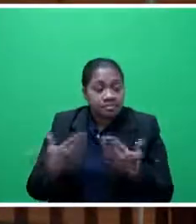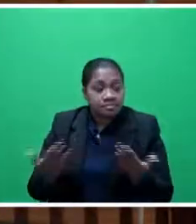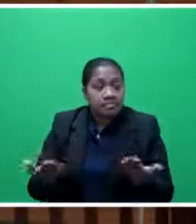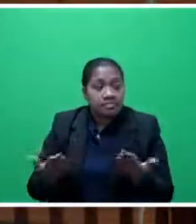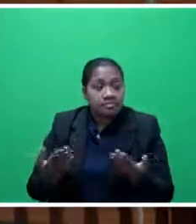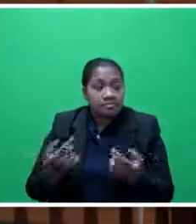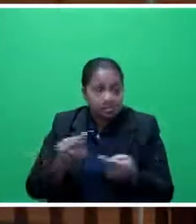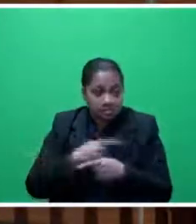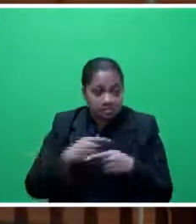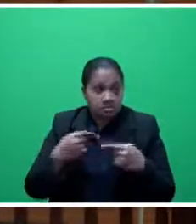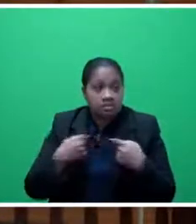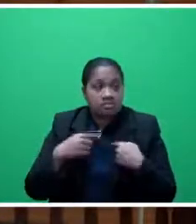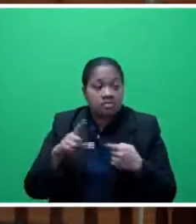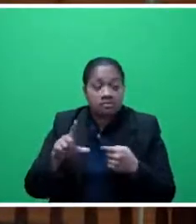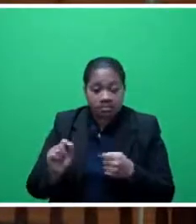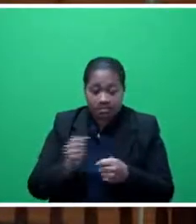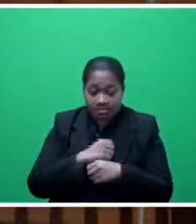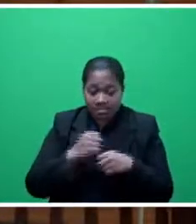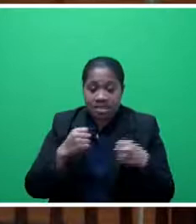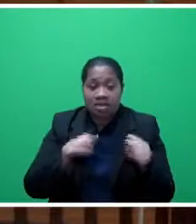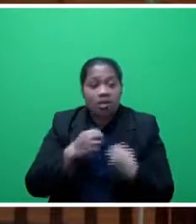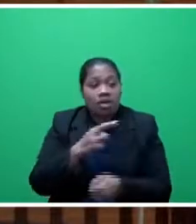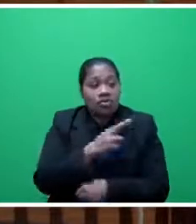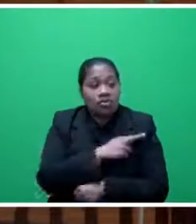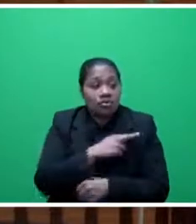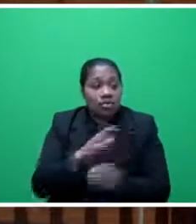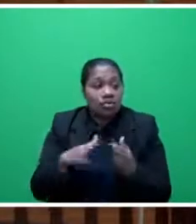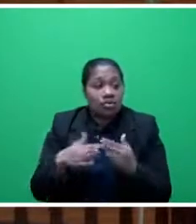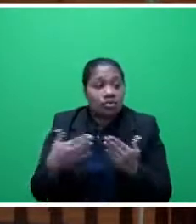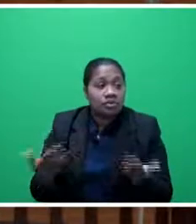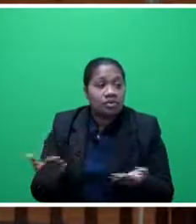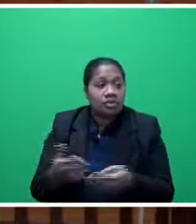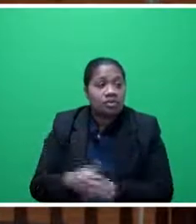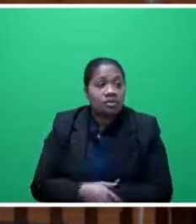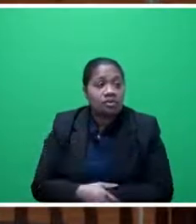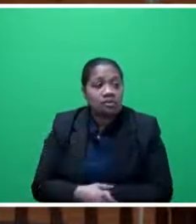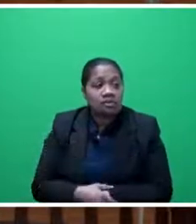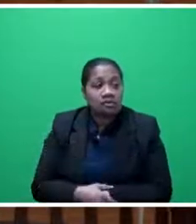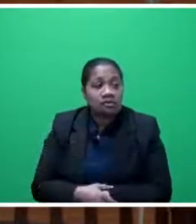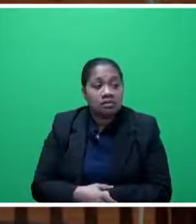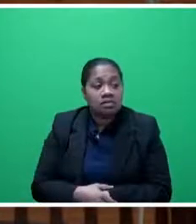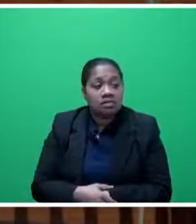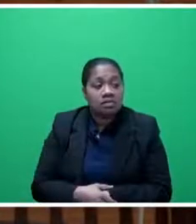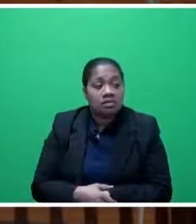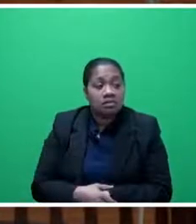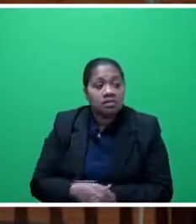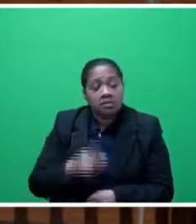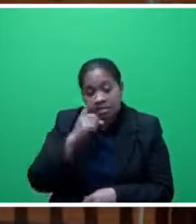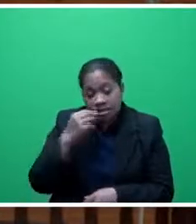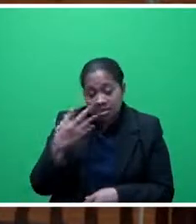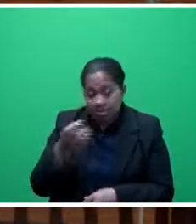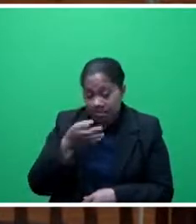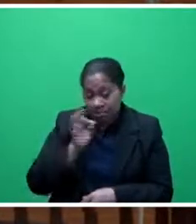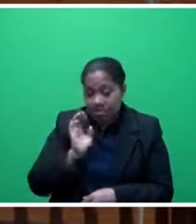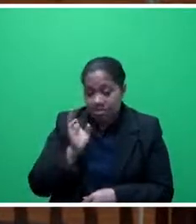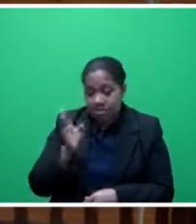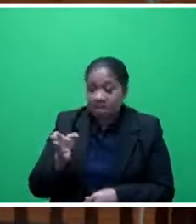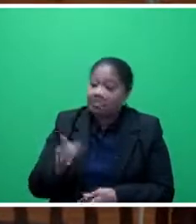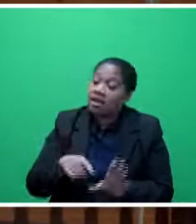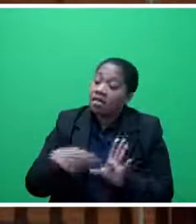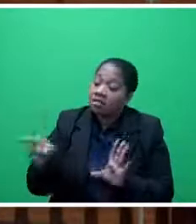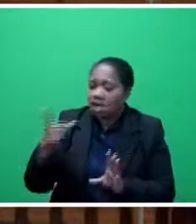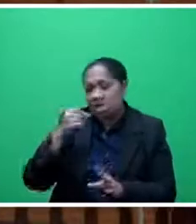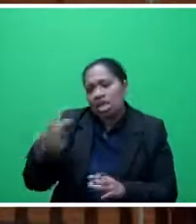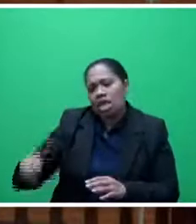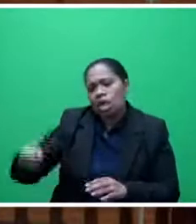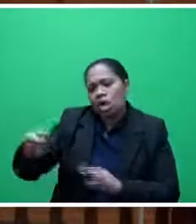our role now. We have to hold you accountable. I can have tea with him outside. Order. I can hold his hand,